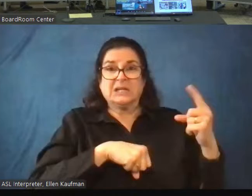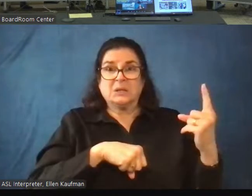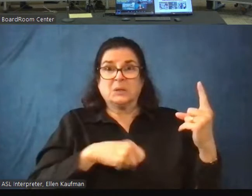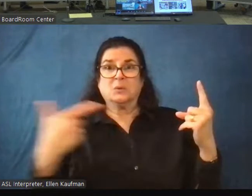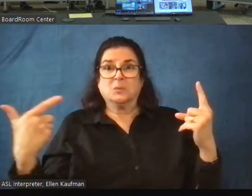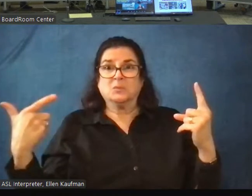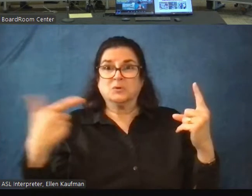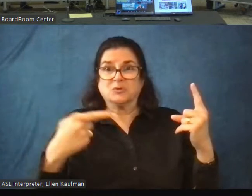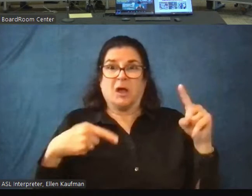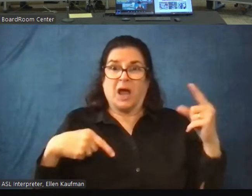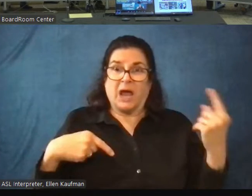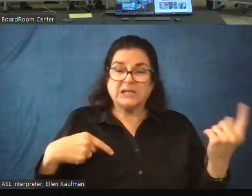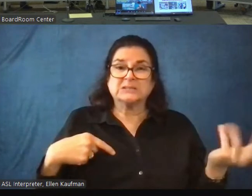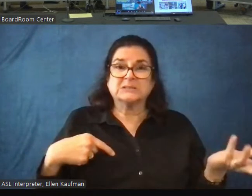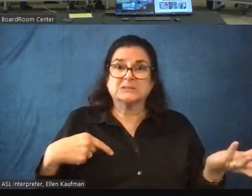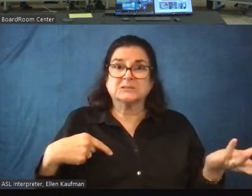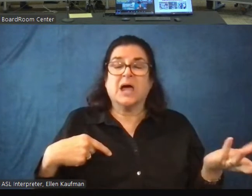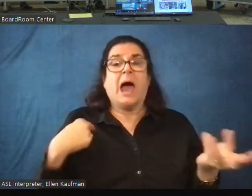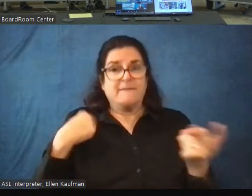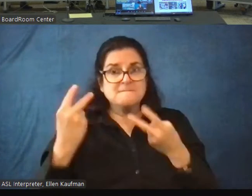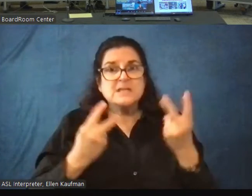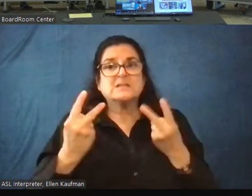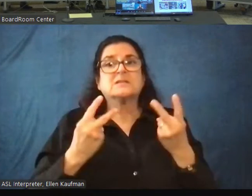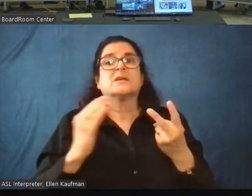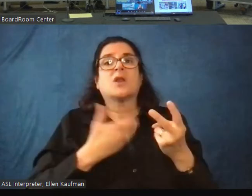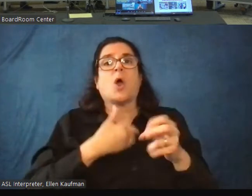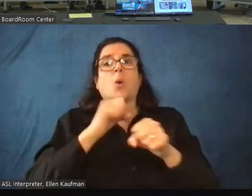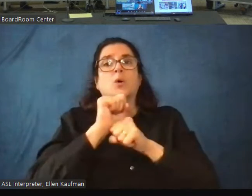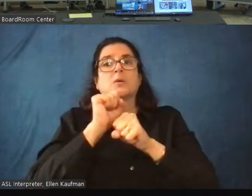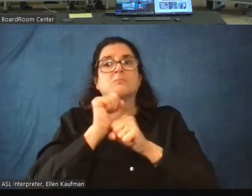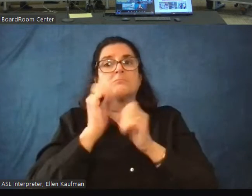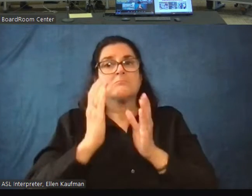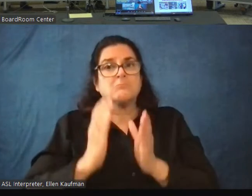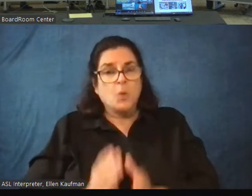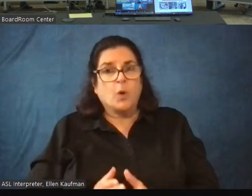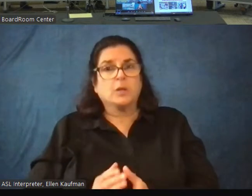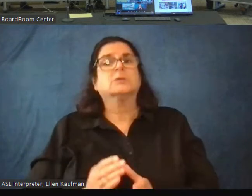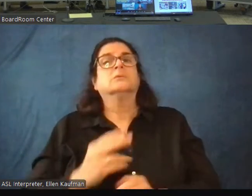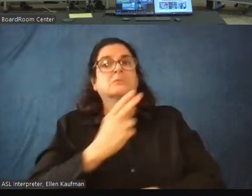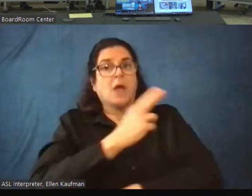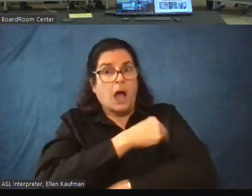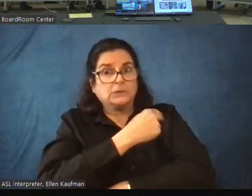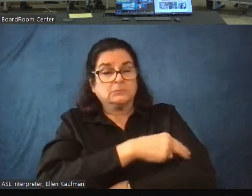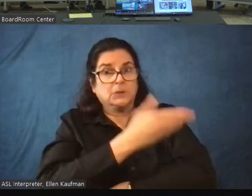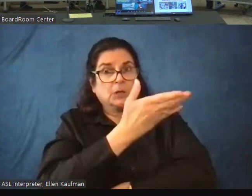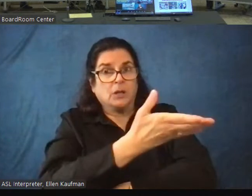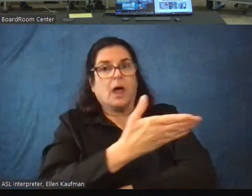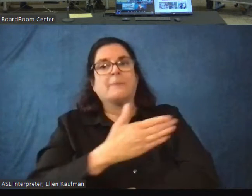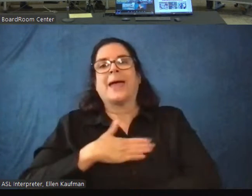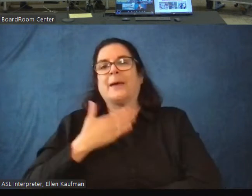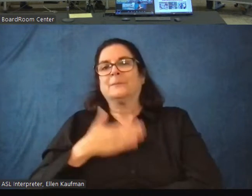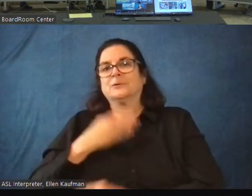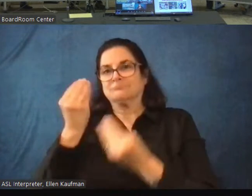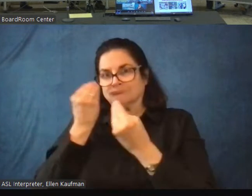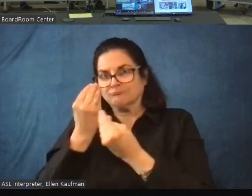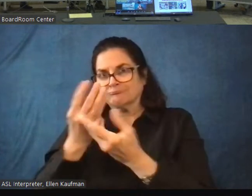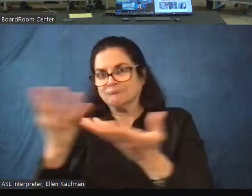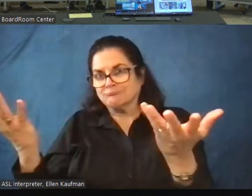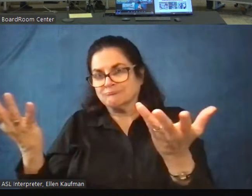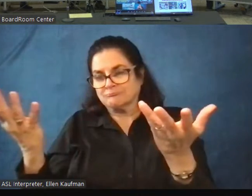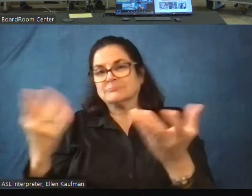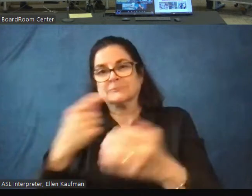visited our employee in the hospital. I am happy to report that he is recovering from his gunshot wound.